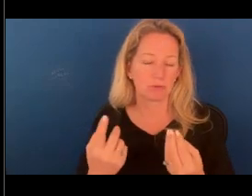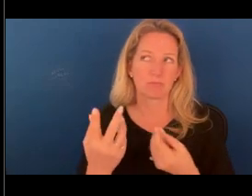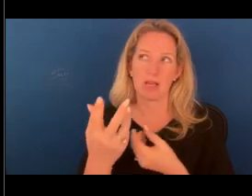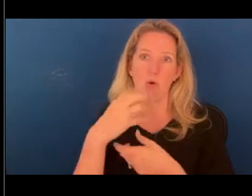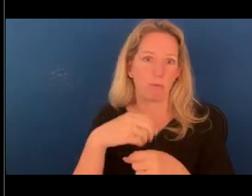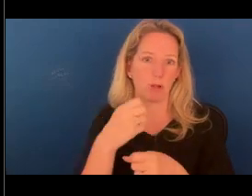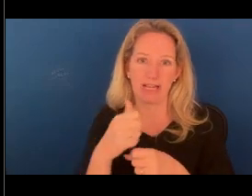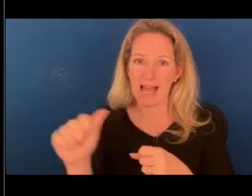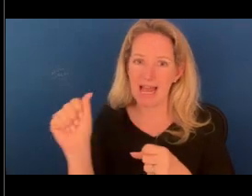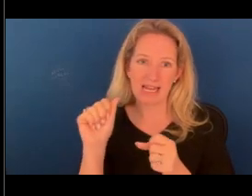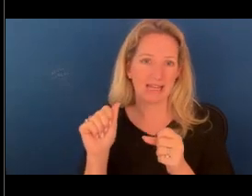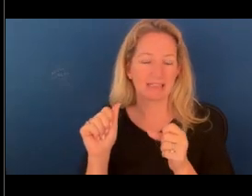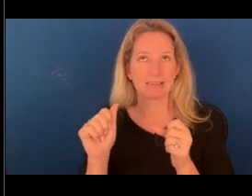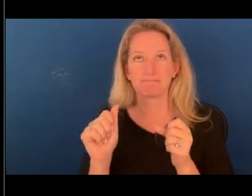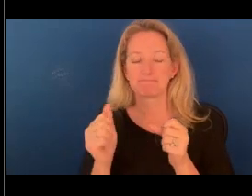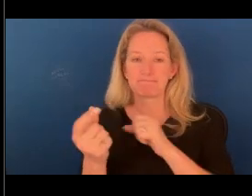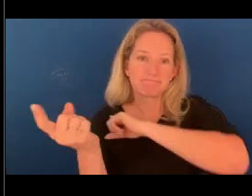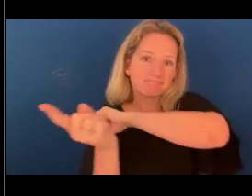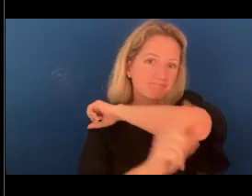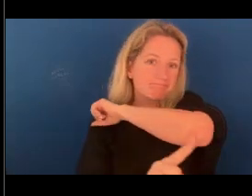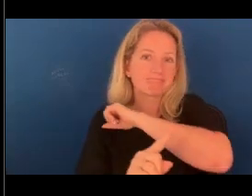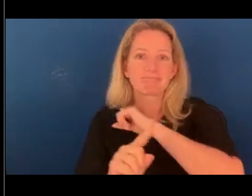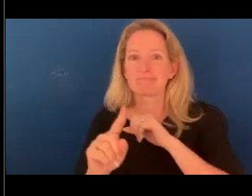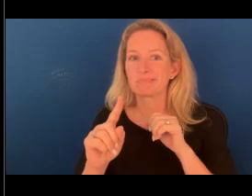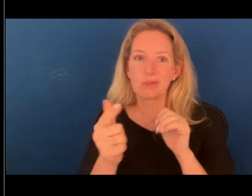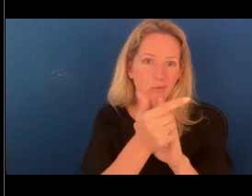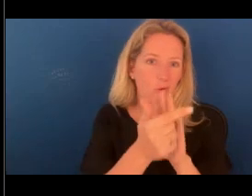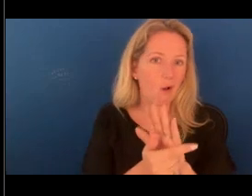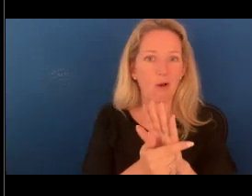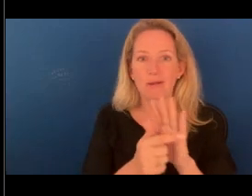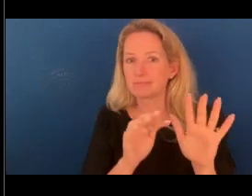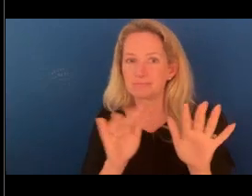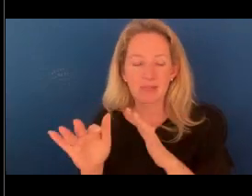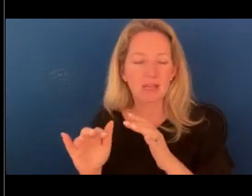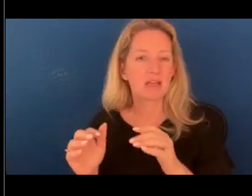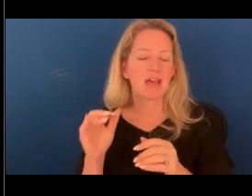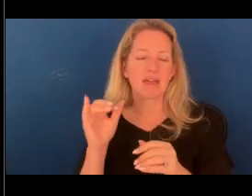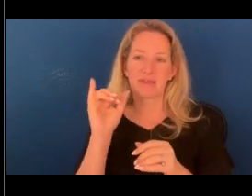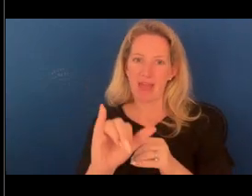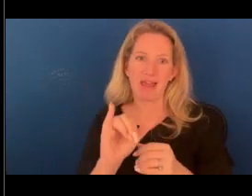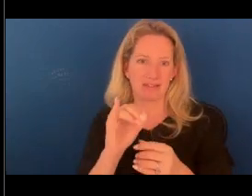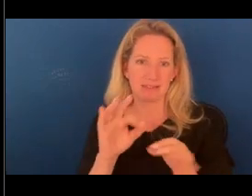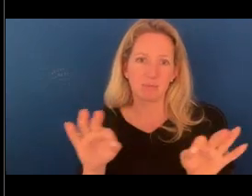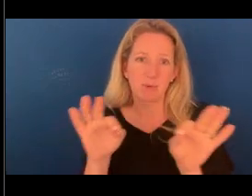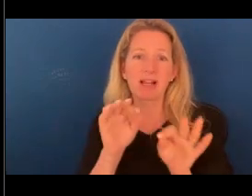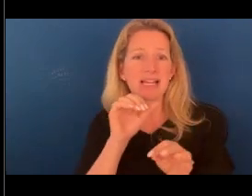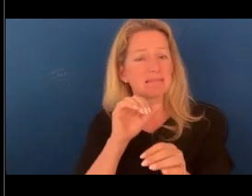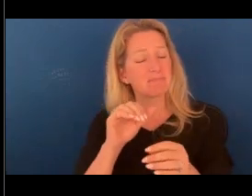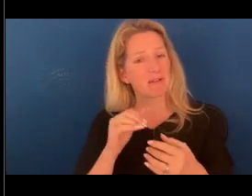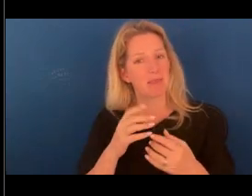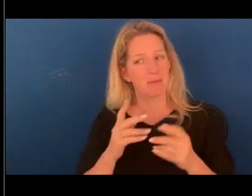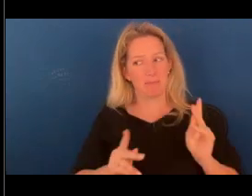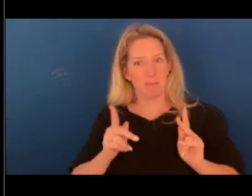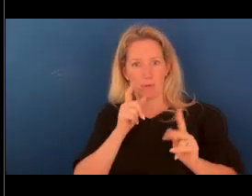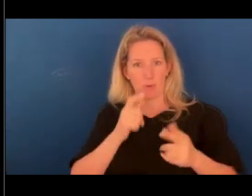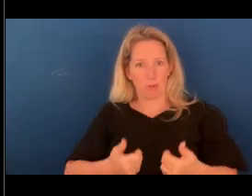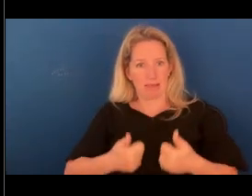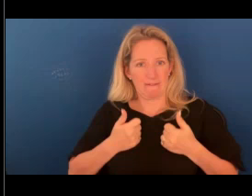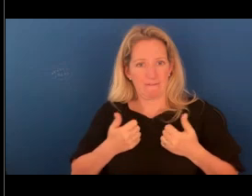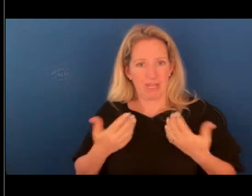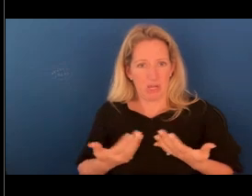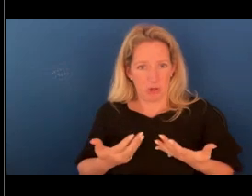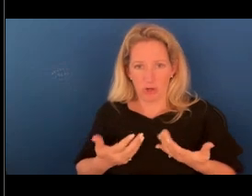reasons for that. And so it's a domestic stakeholder strategy. It's not just about what EPA can do or the US government can do.